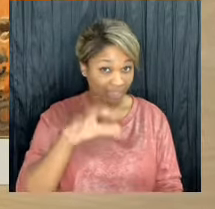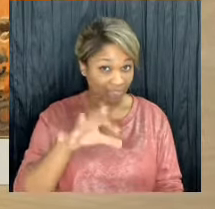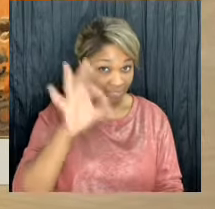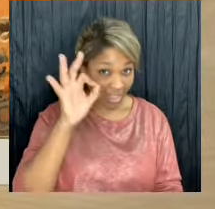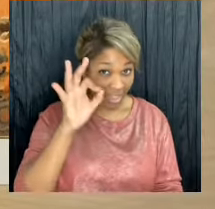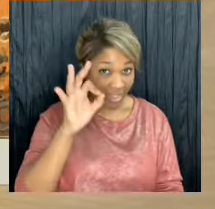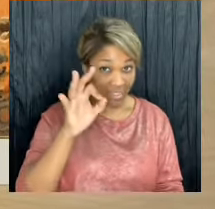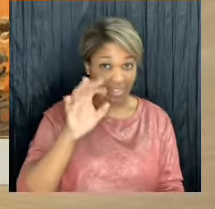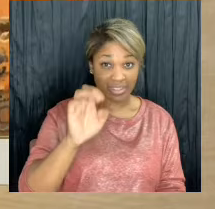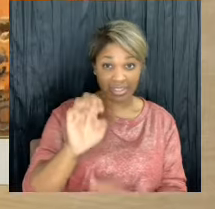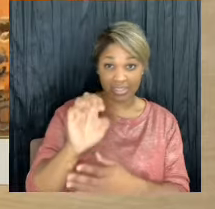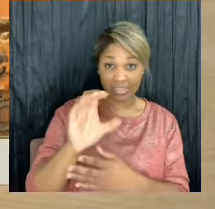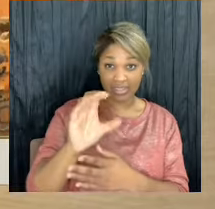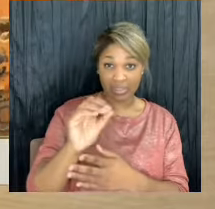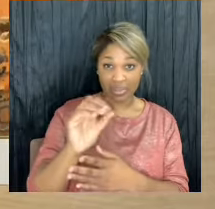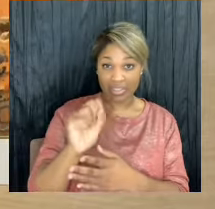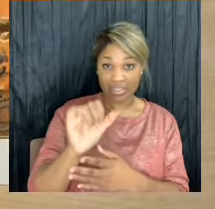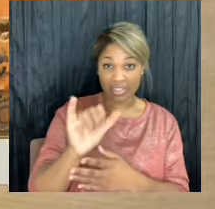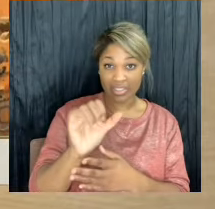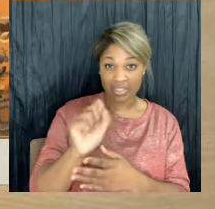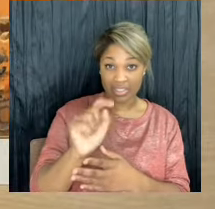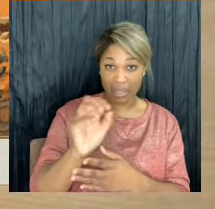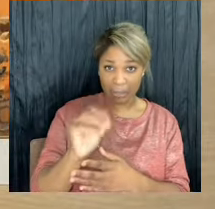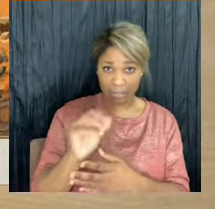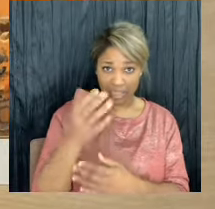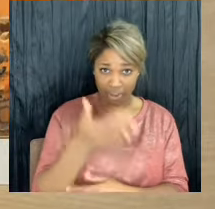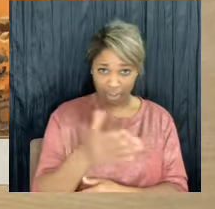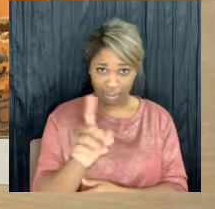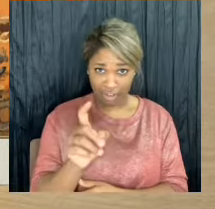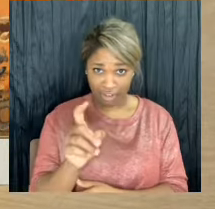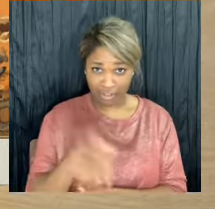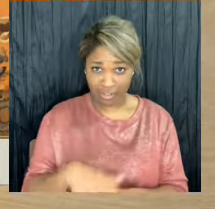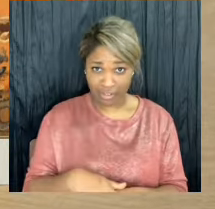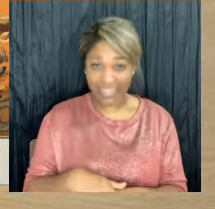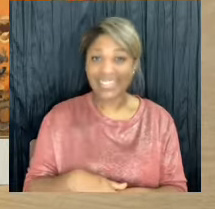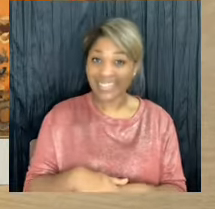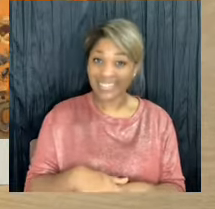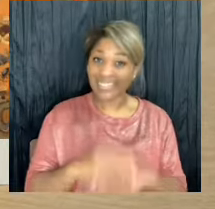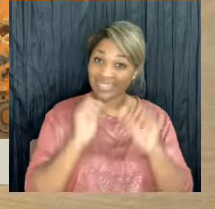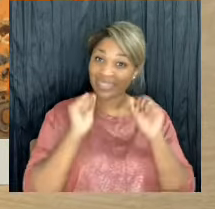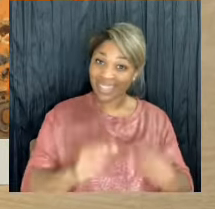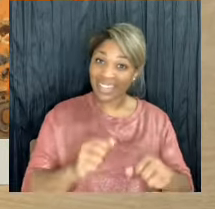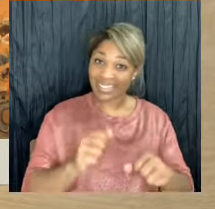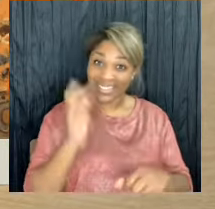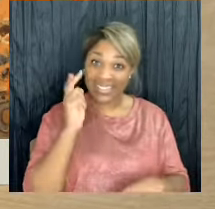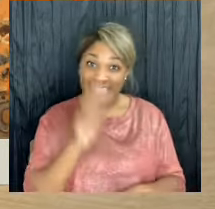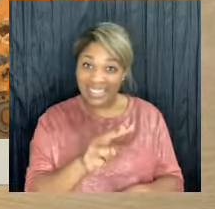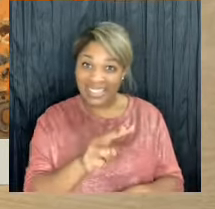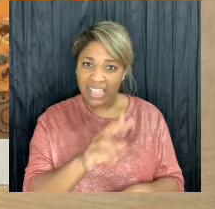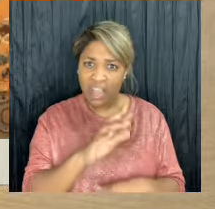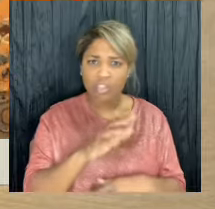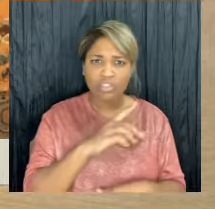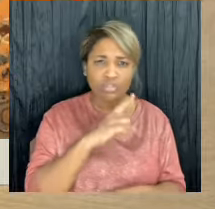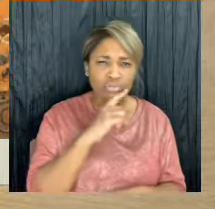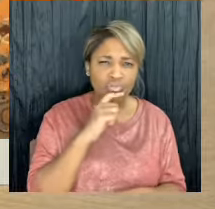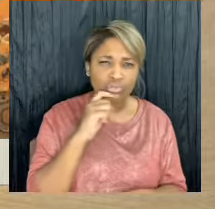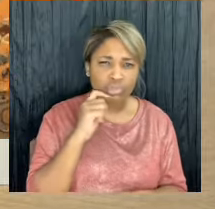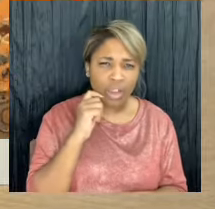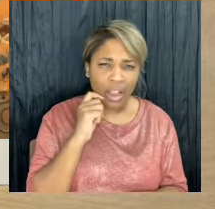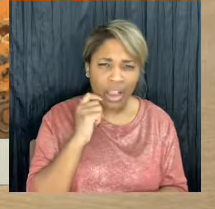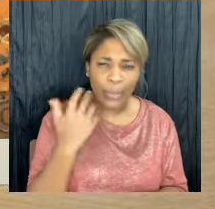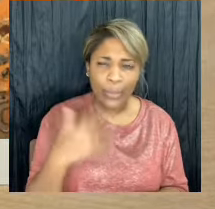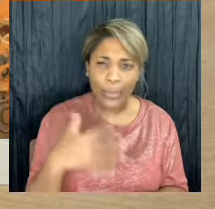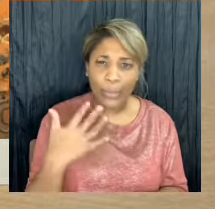find an ecosystem there? You can. Look at how dry it is. But